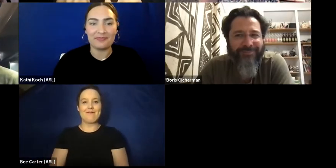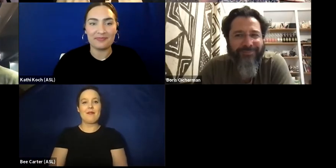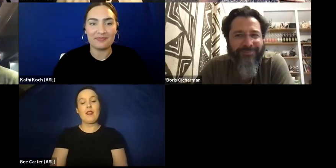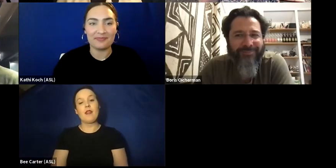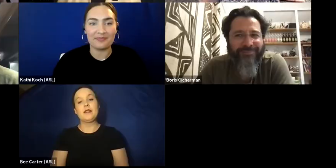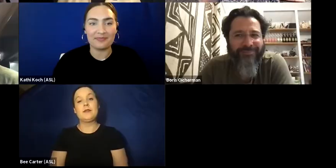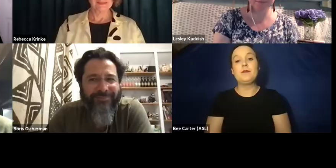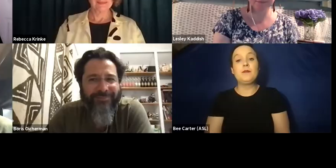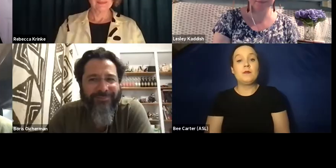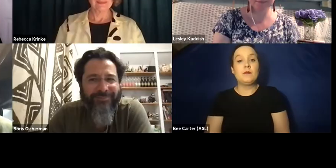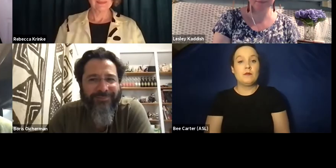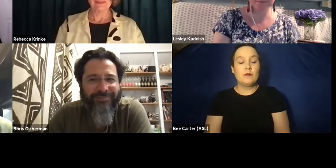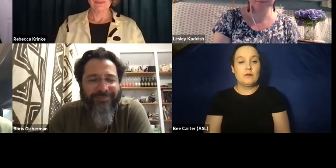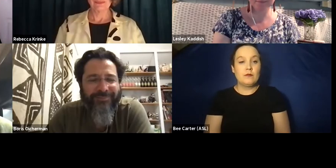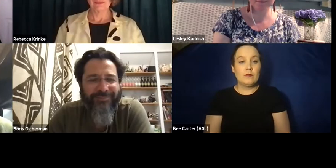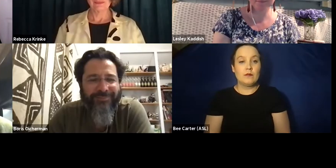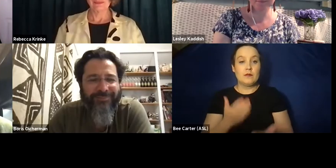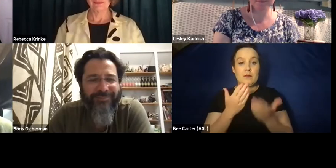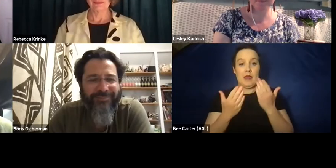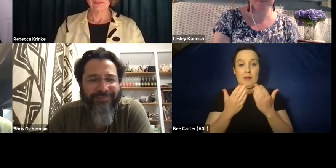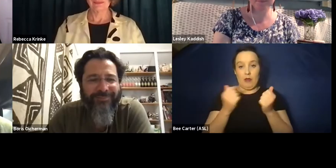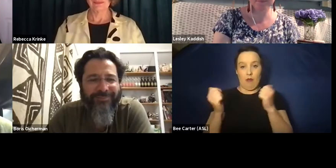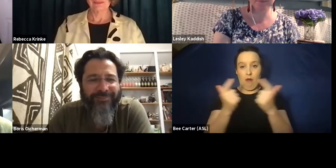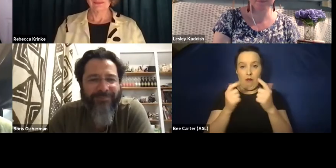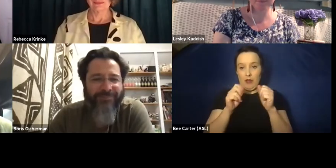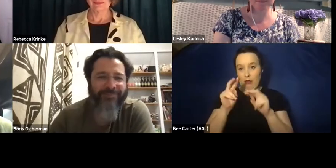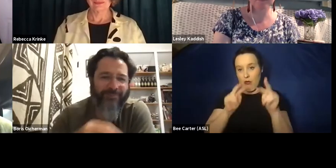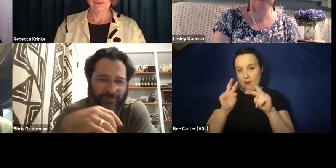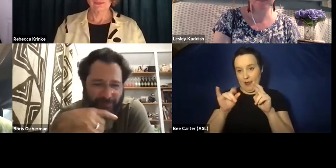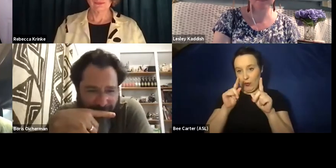maybe we can all look at the question.